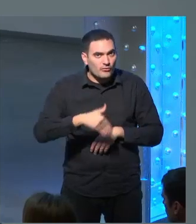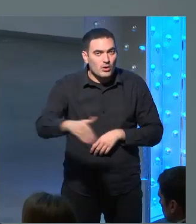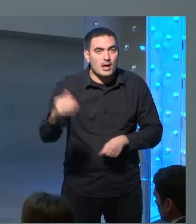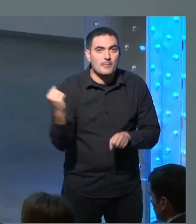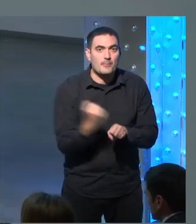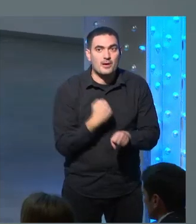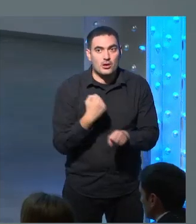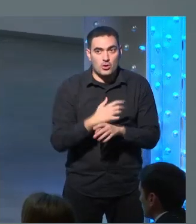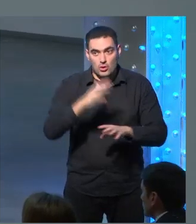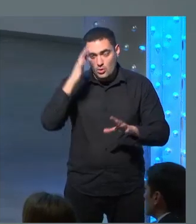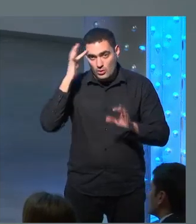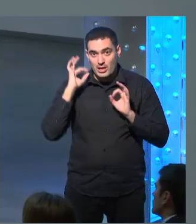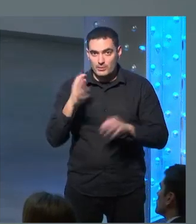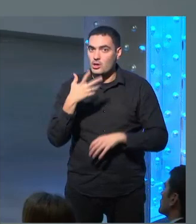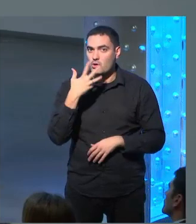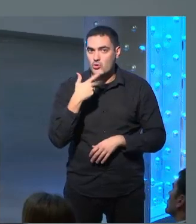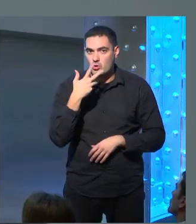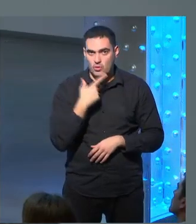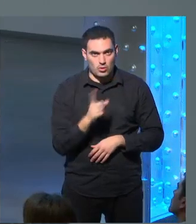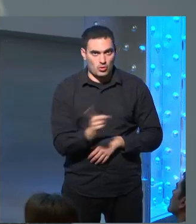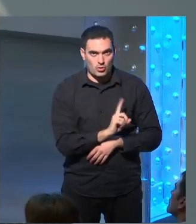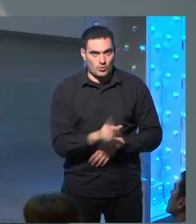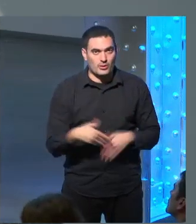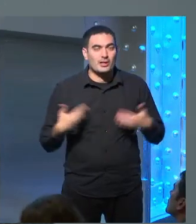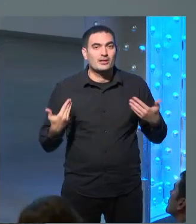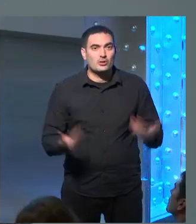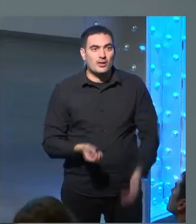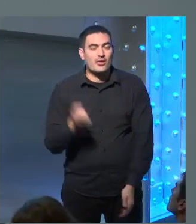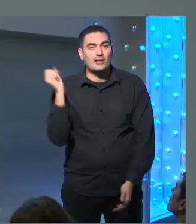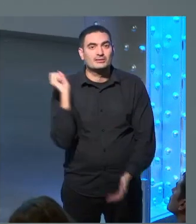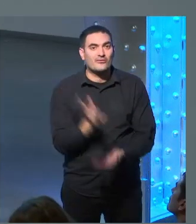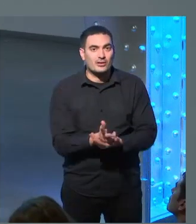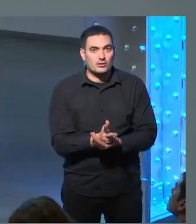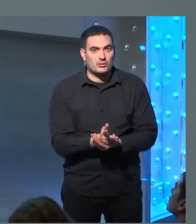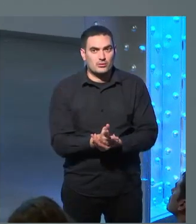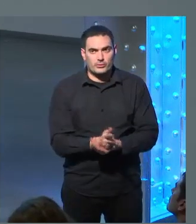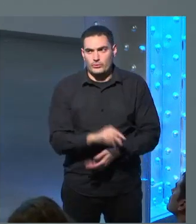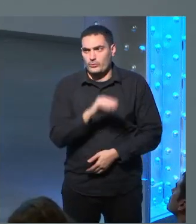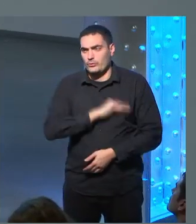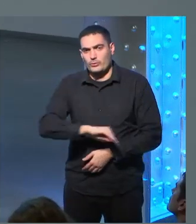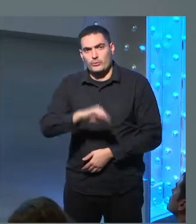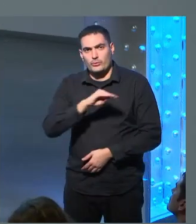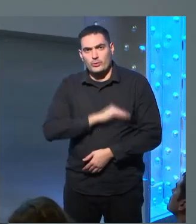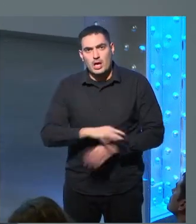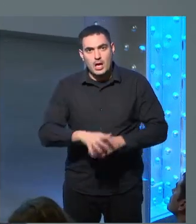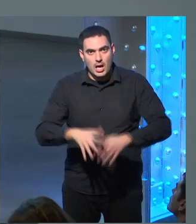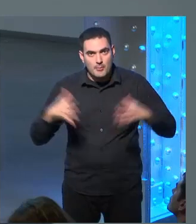work in jobs that we do not know right now. So the challenge is